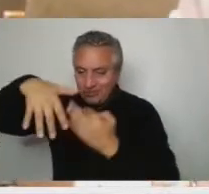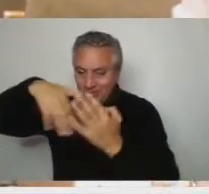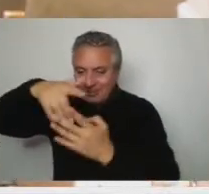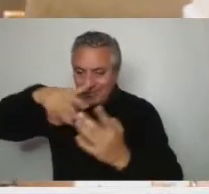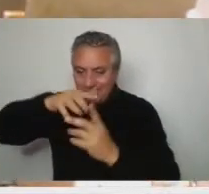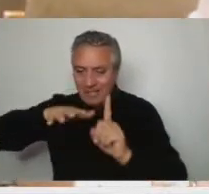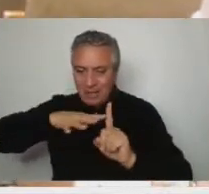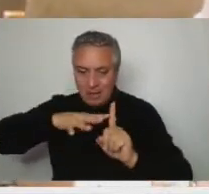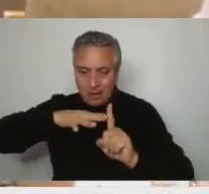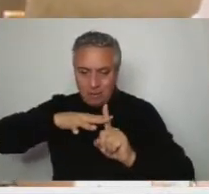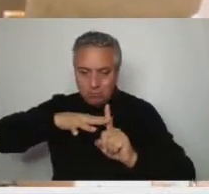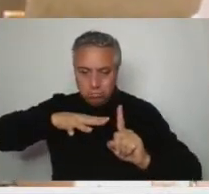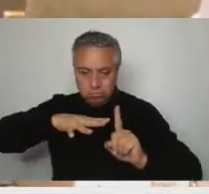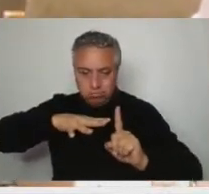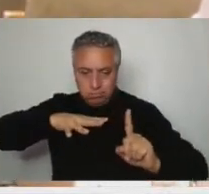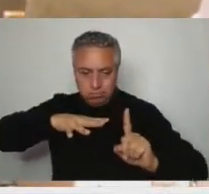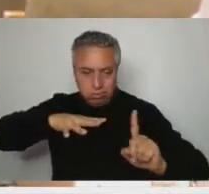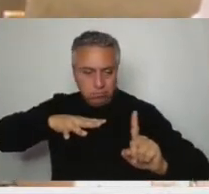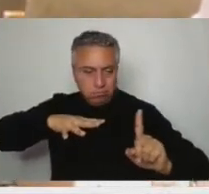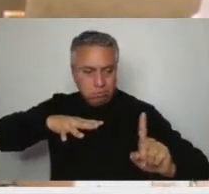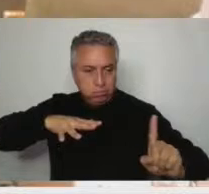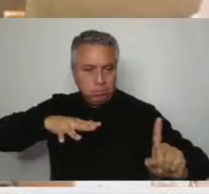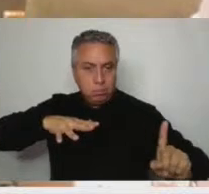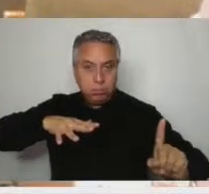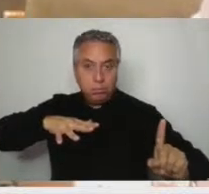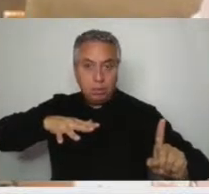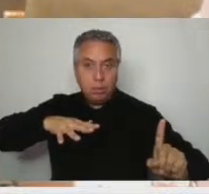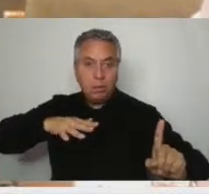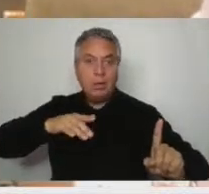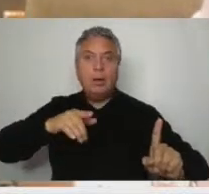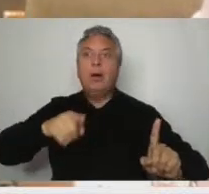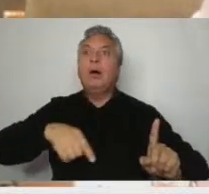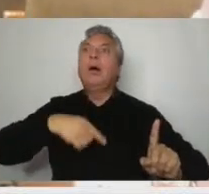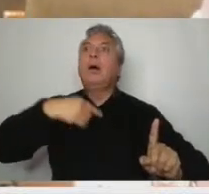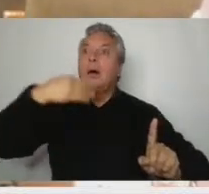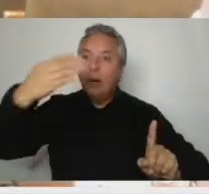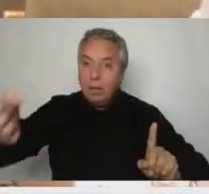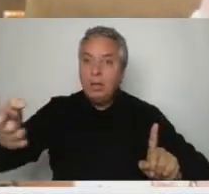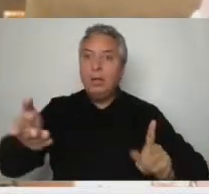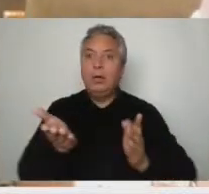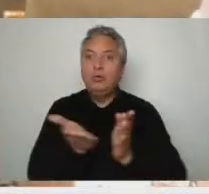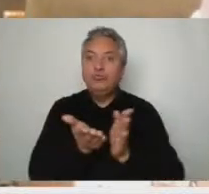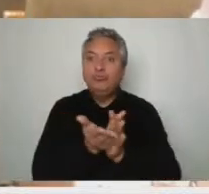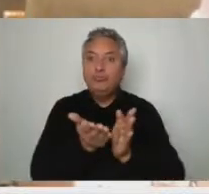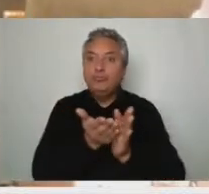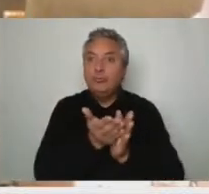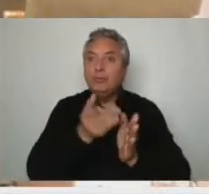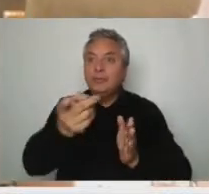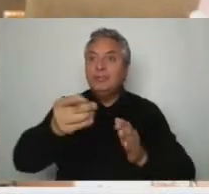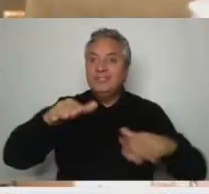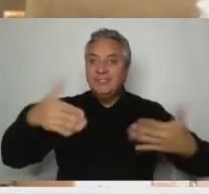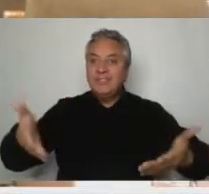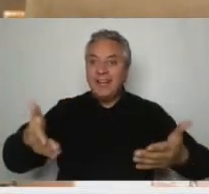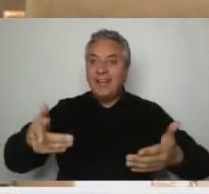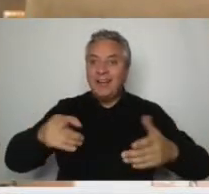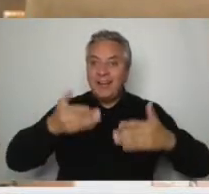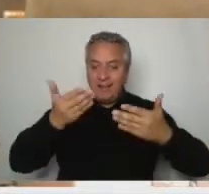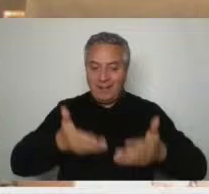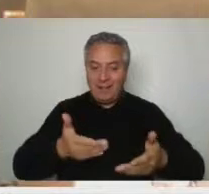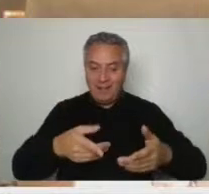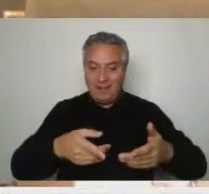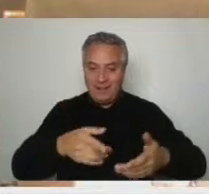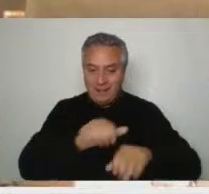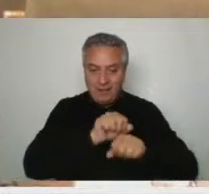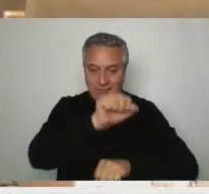from socialization, from school processes and learning processes and so on, in a short period of time, he'll become a